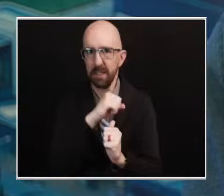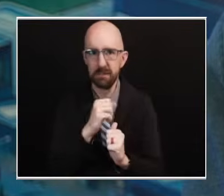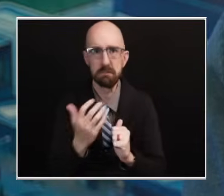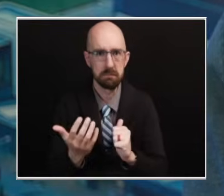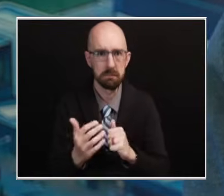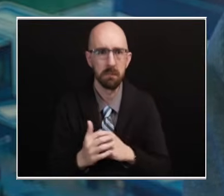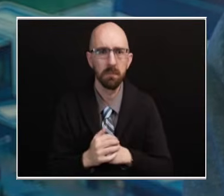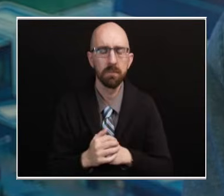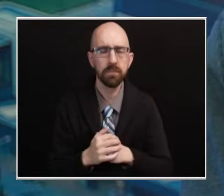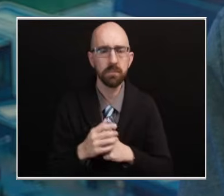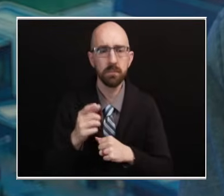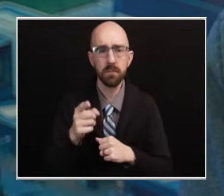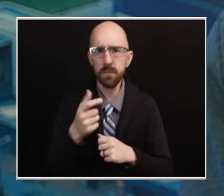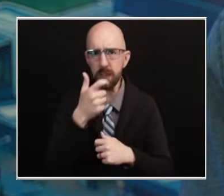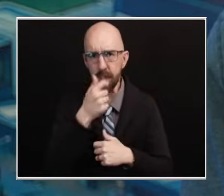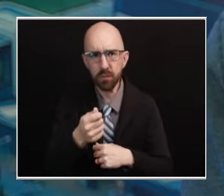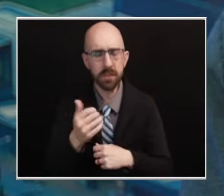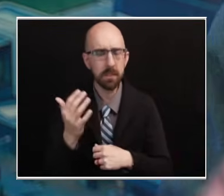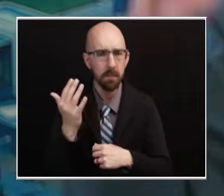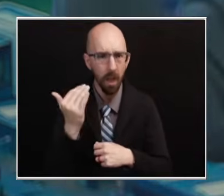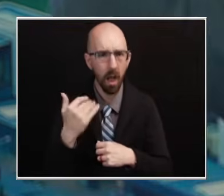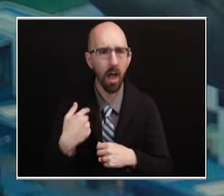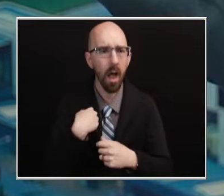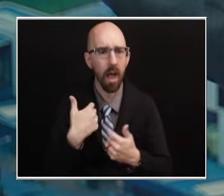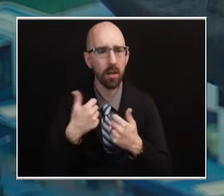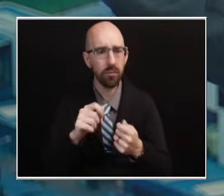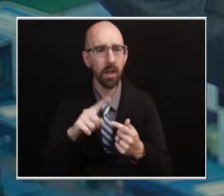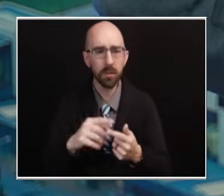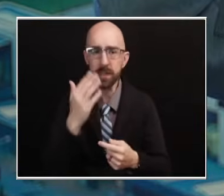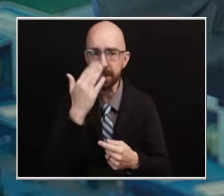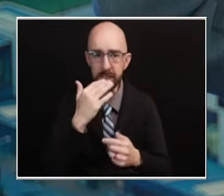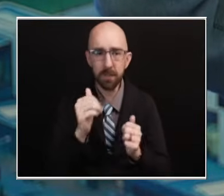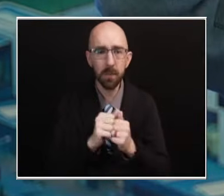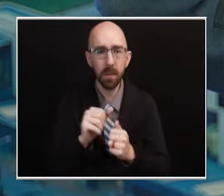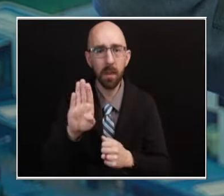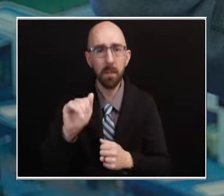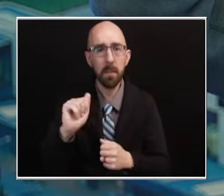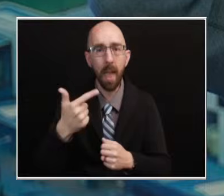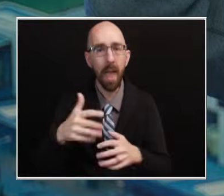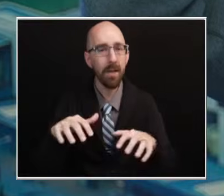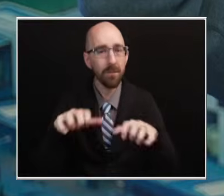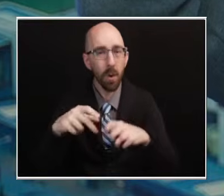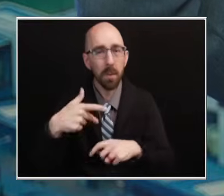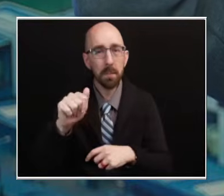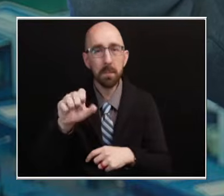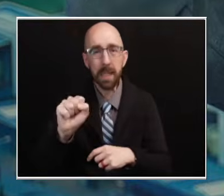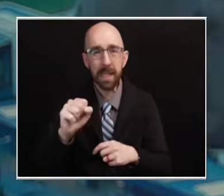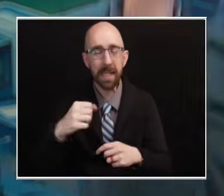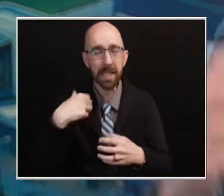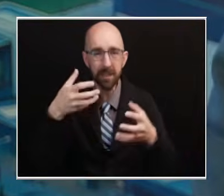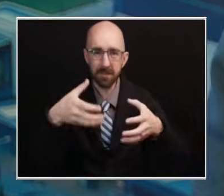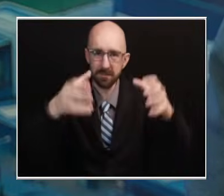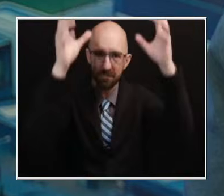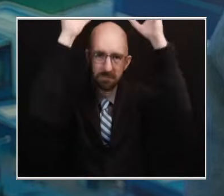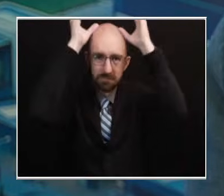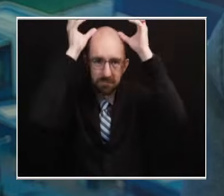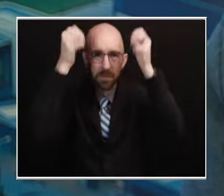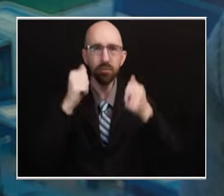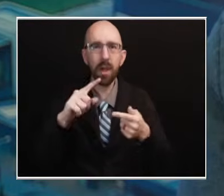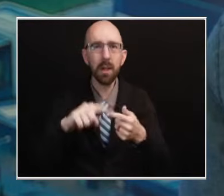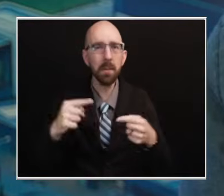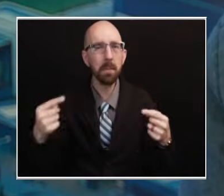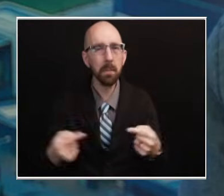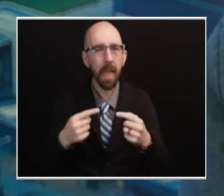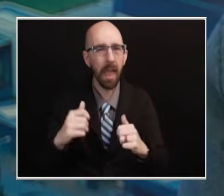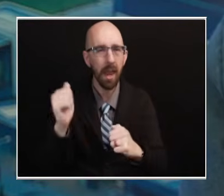It was interesting because I would try and sleep with bags of frozen peas on my head just to try and numb the pain.